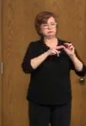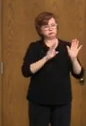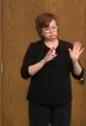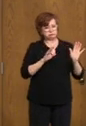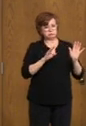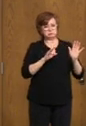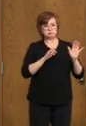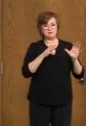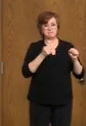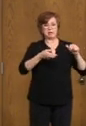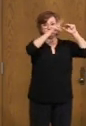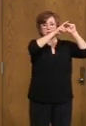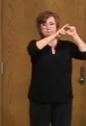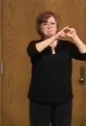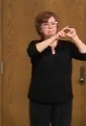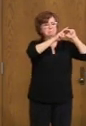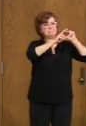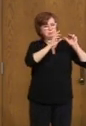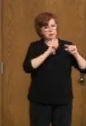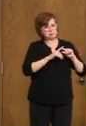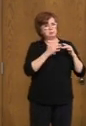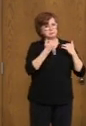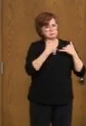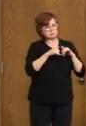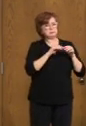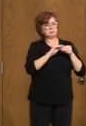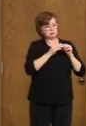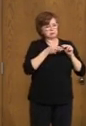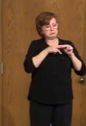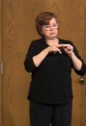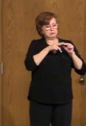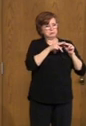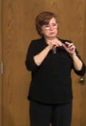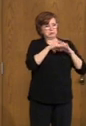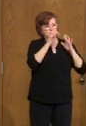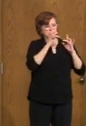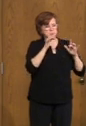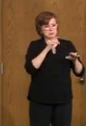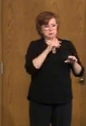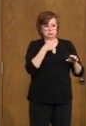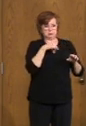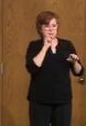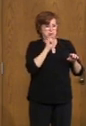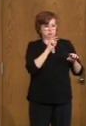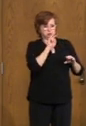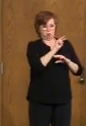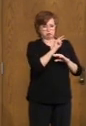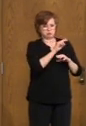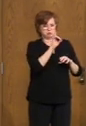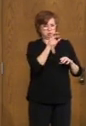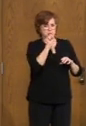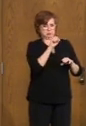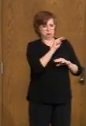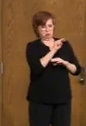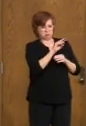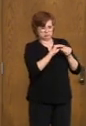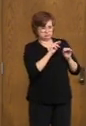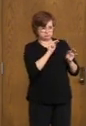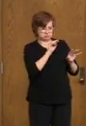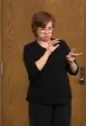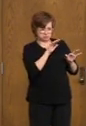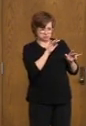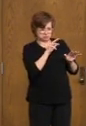That being said, we're very positive on the fact that the measures, as I've said many times, that we have in this province are not insignificant. We have kids, as I